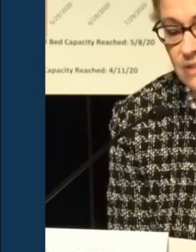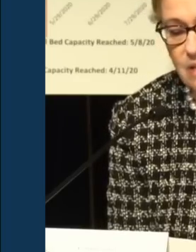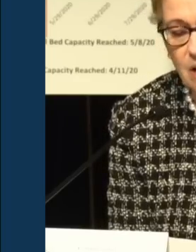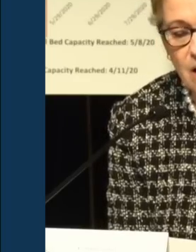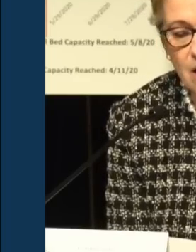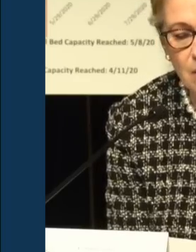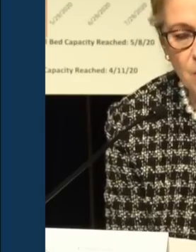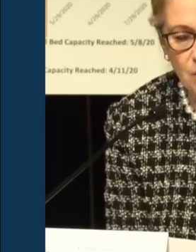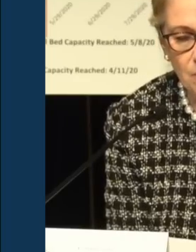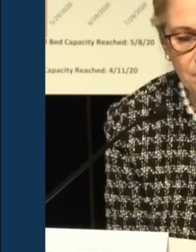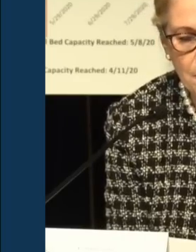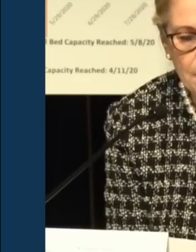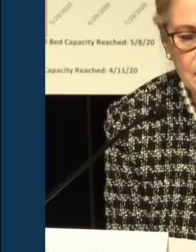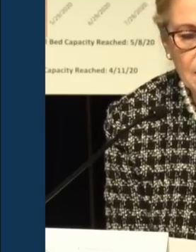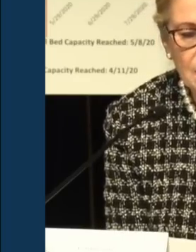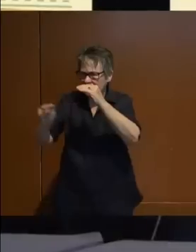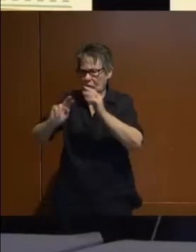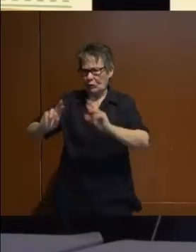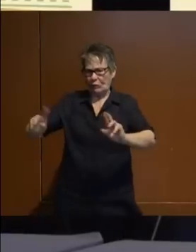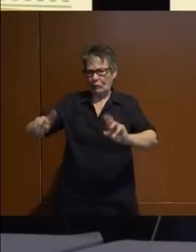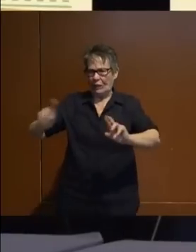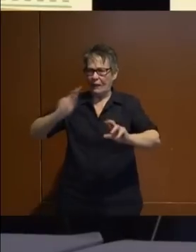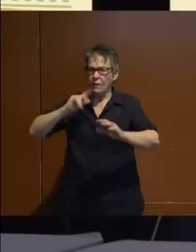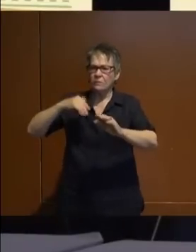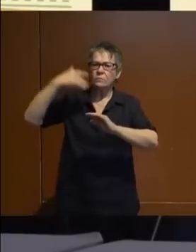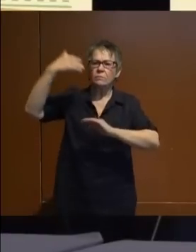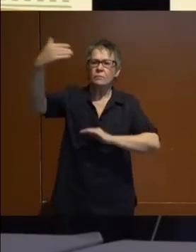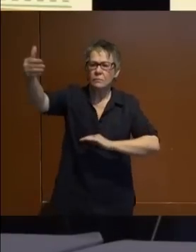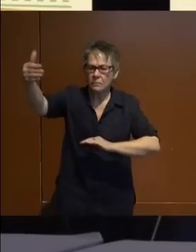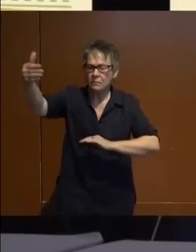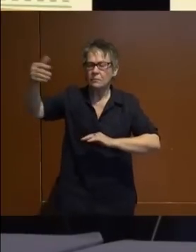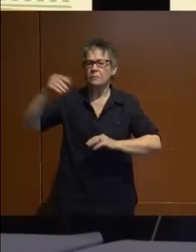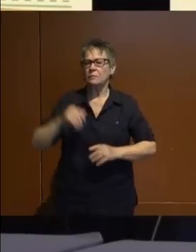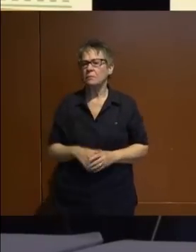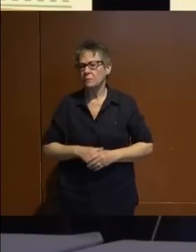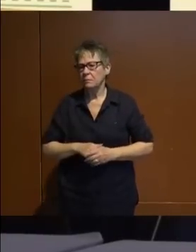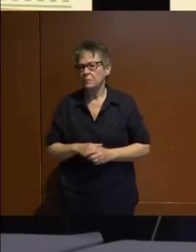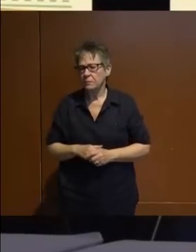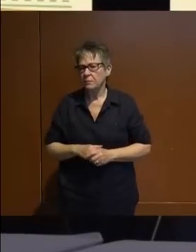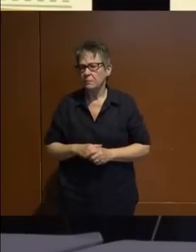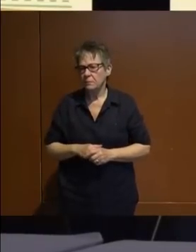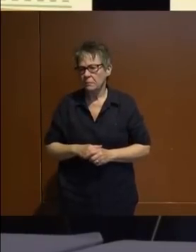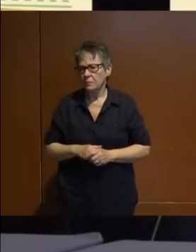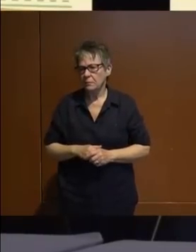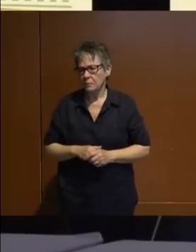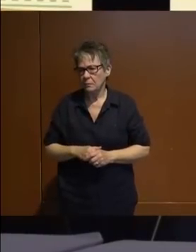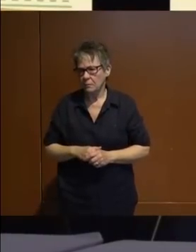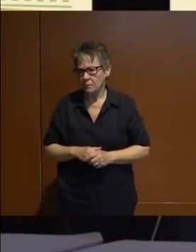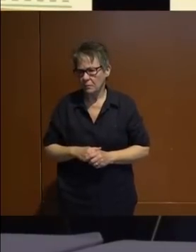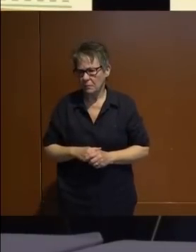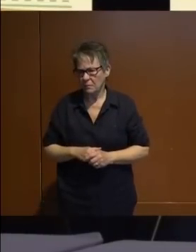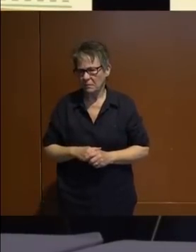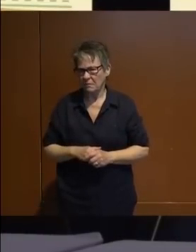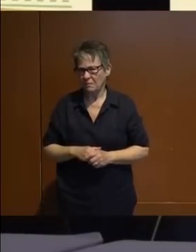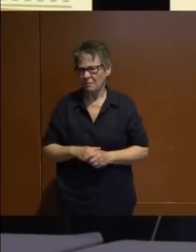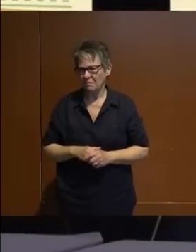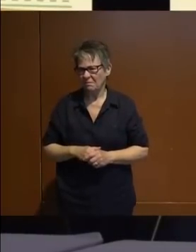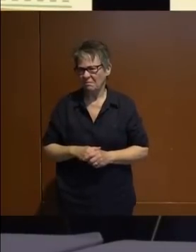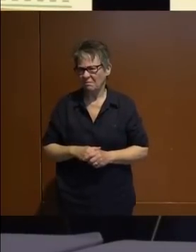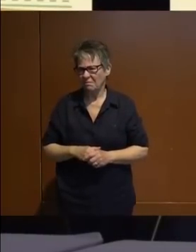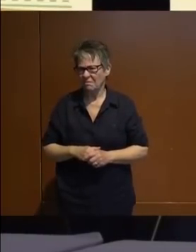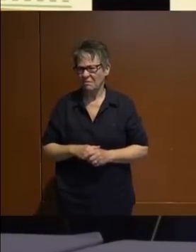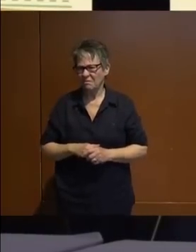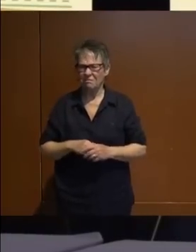gives us a marker. So I assume the next question you're going to ask is, well, if the social distancing is